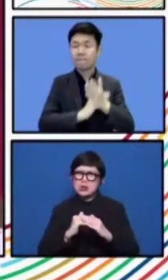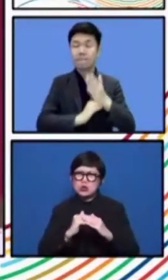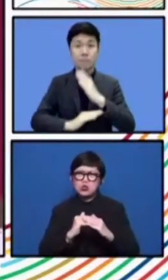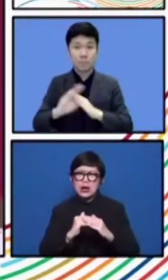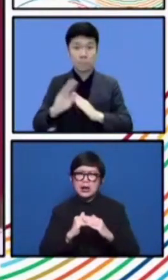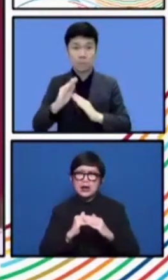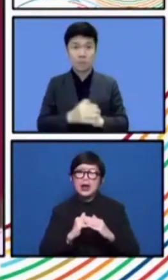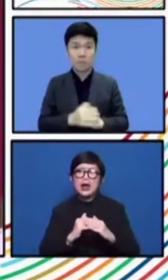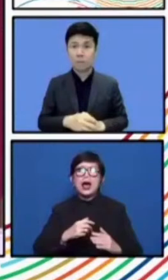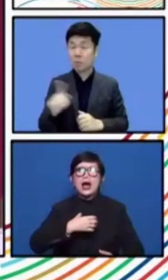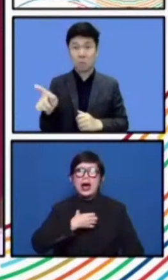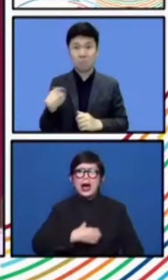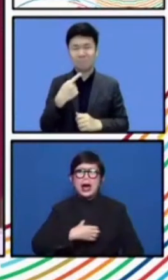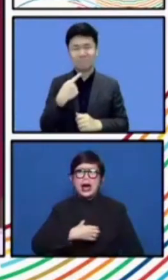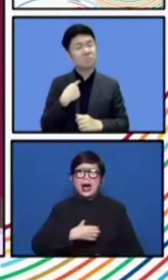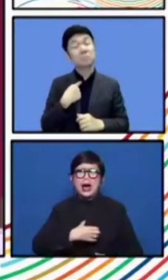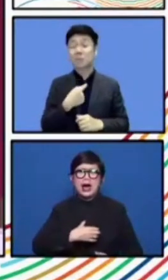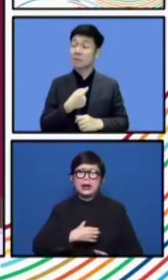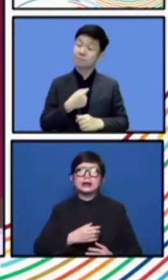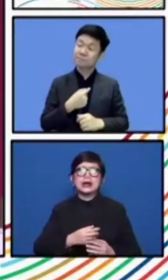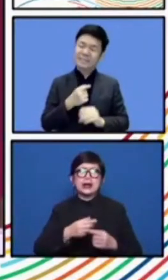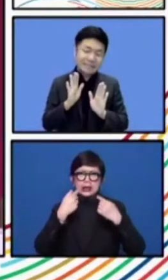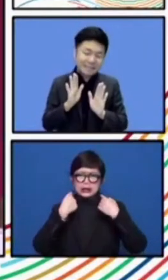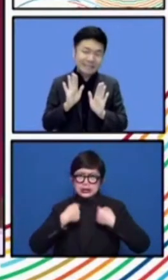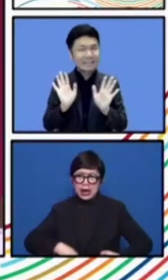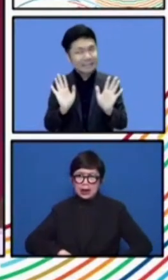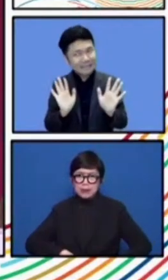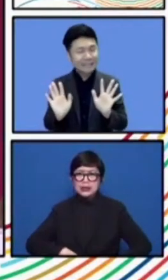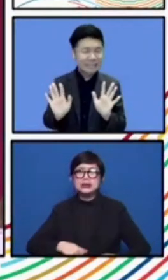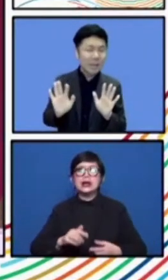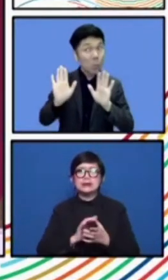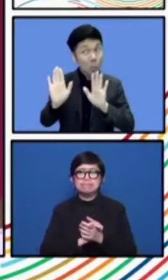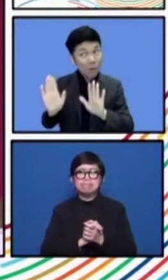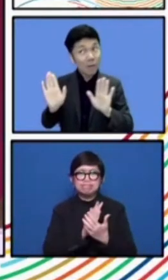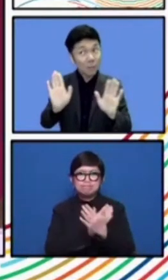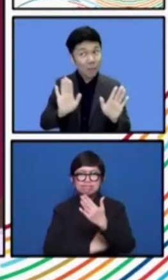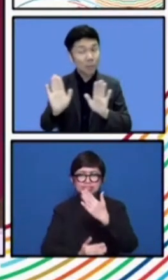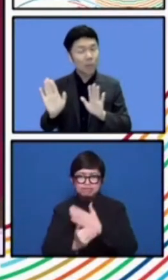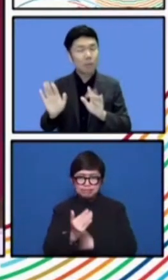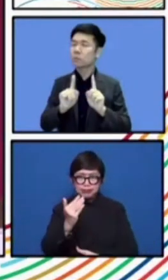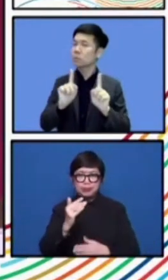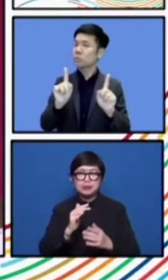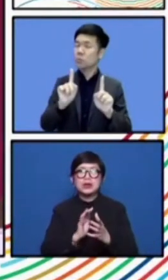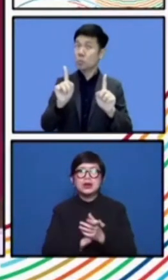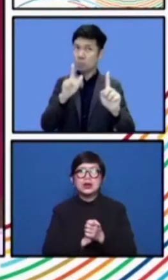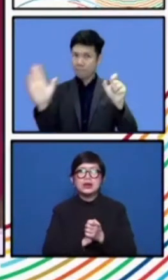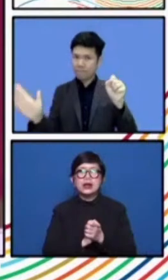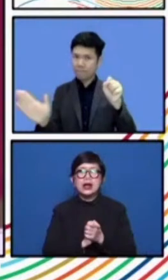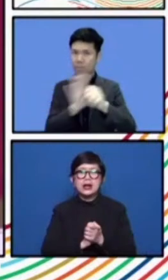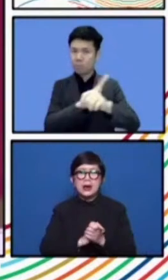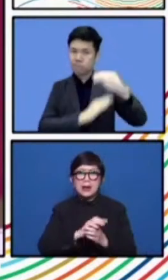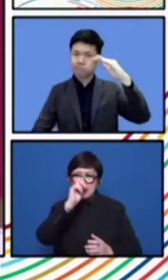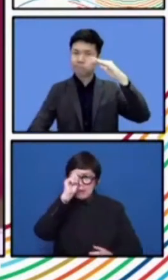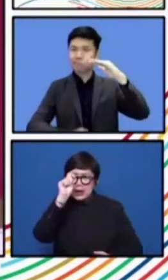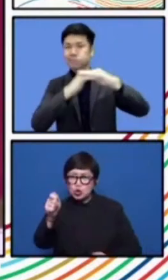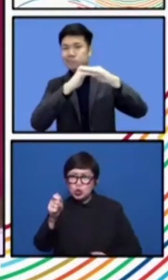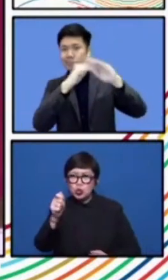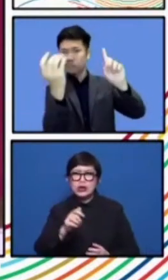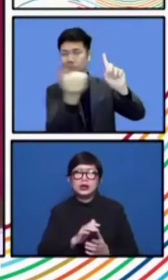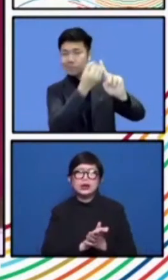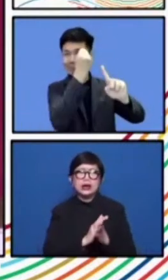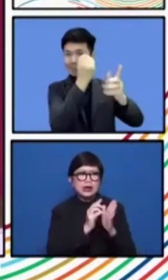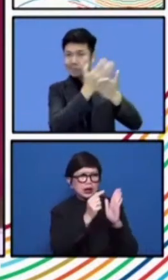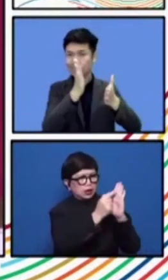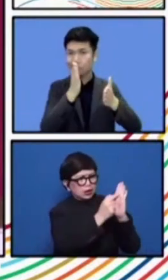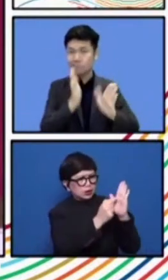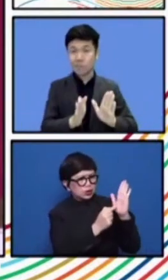Prejudice to those applications contained in the conventions and it is immediately applicable